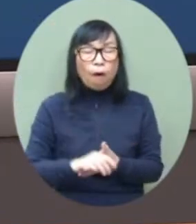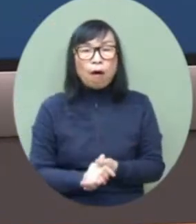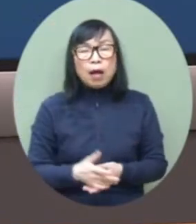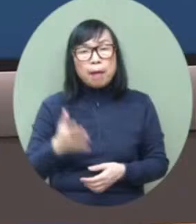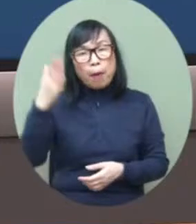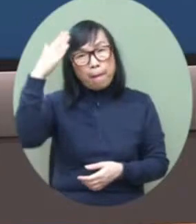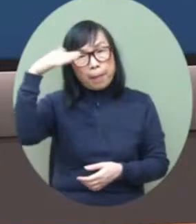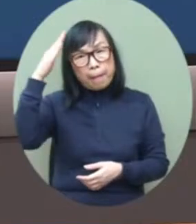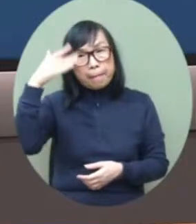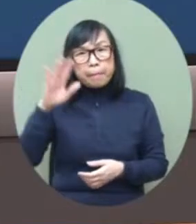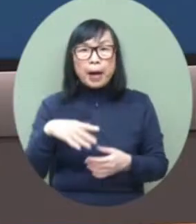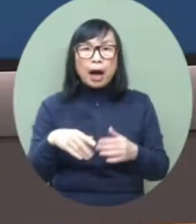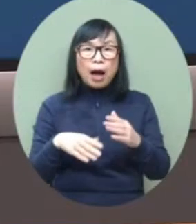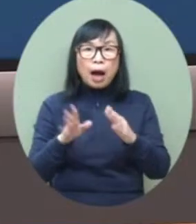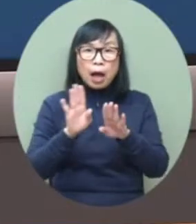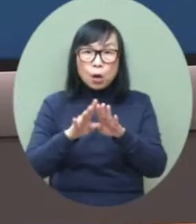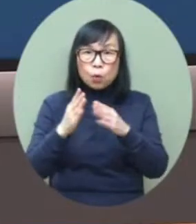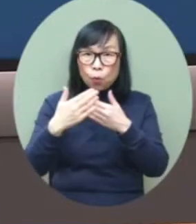we're facing is